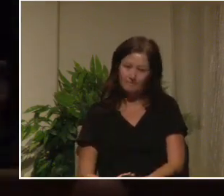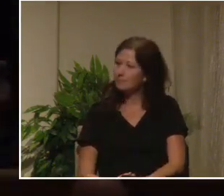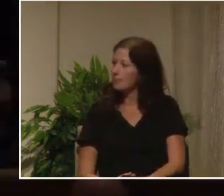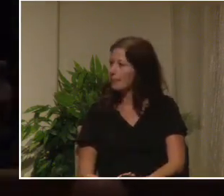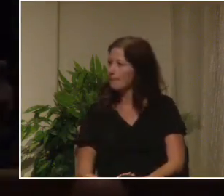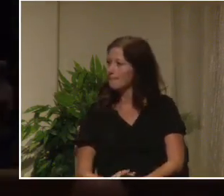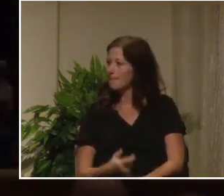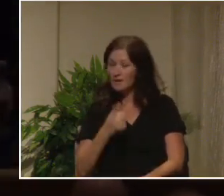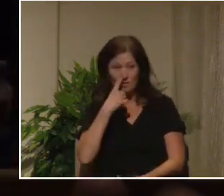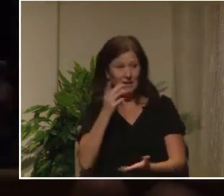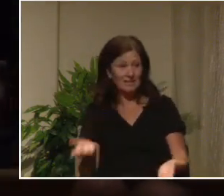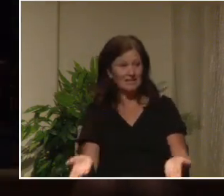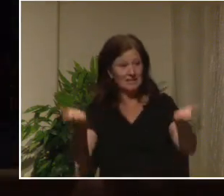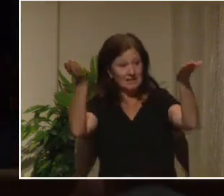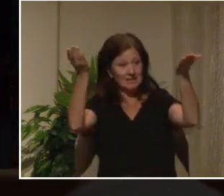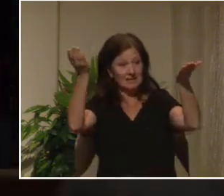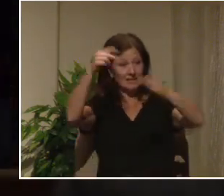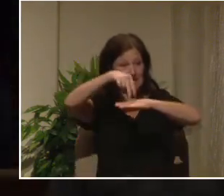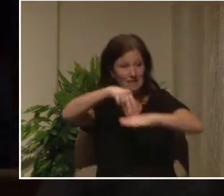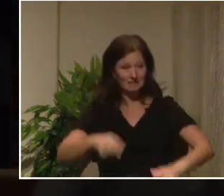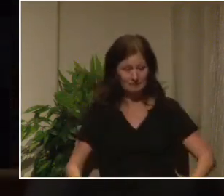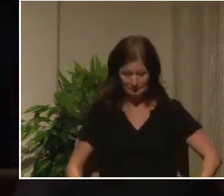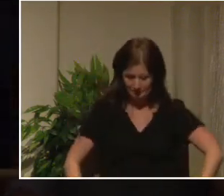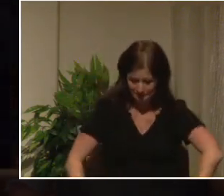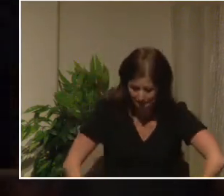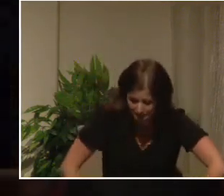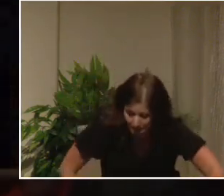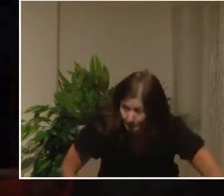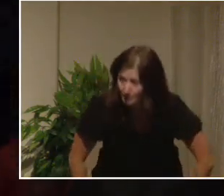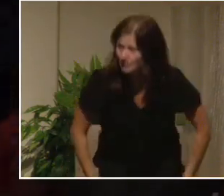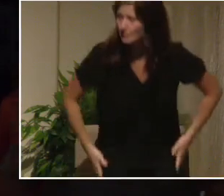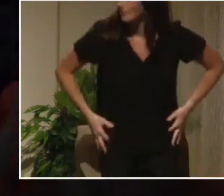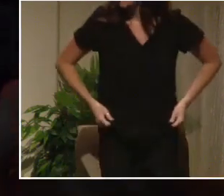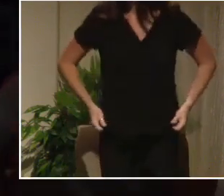Why don't we all stand as we sing this song of response?